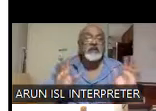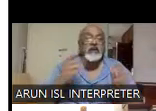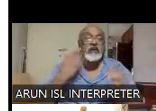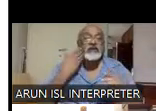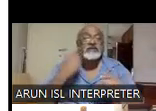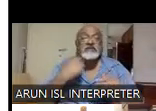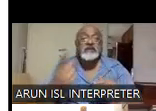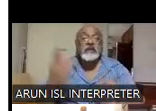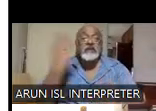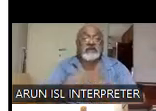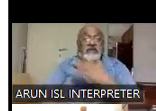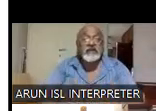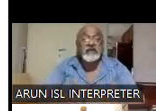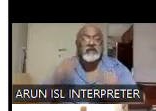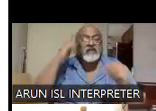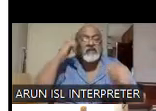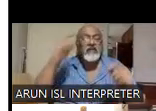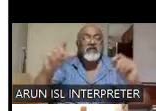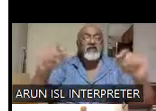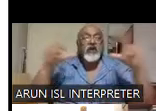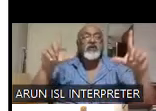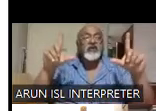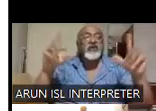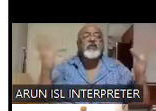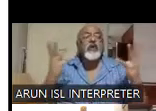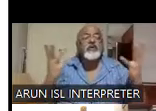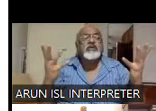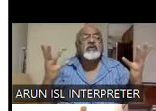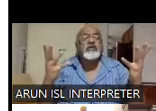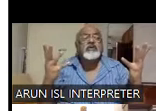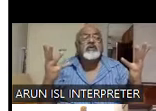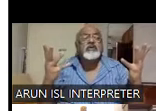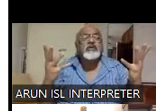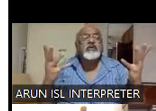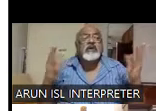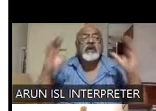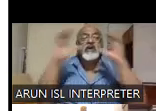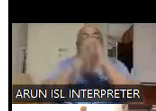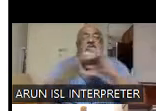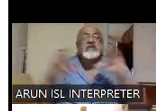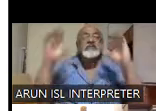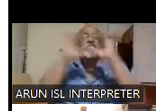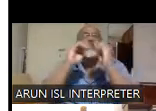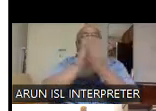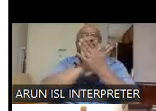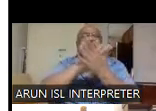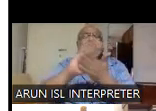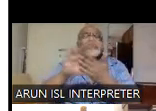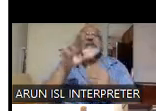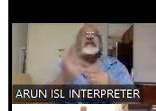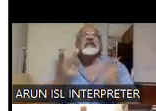say disability, that is the picture that comes to your mind is a confused gray area picture.